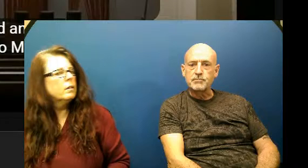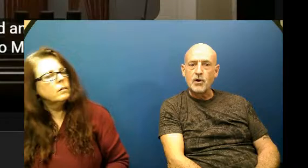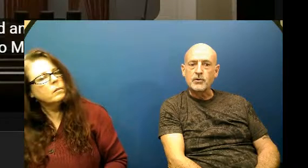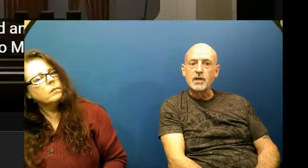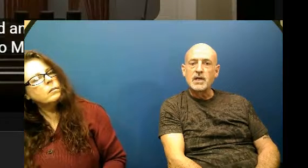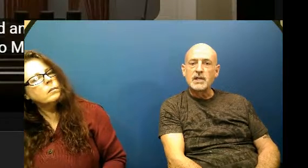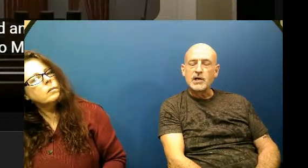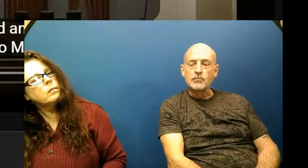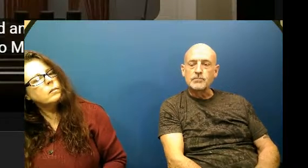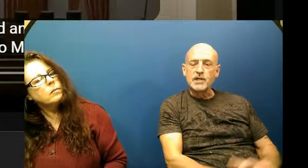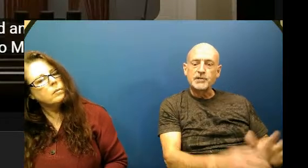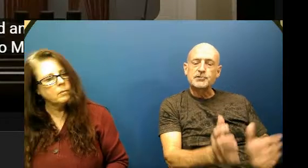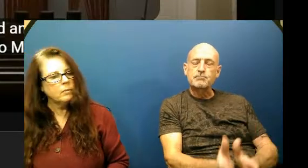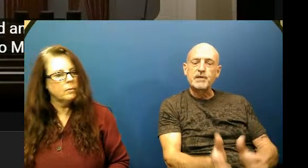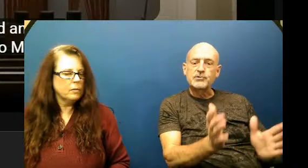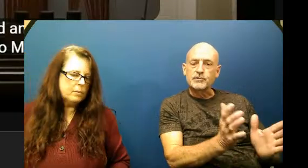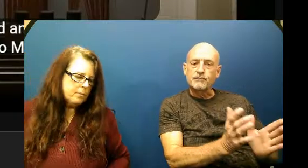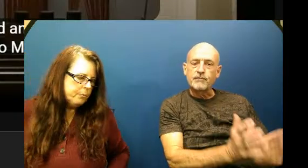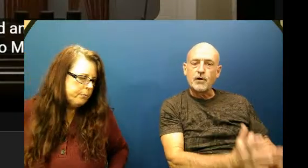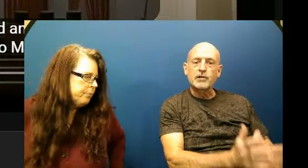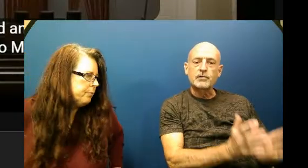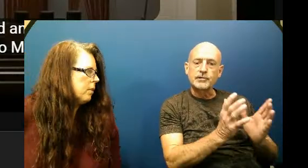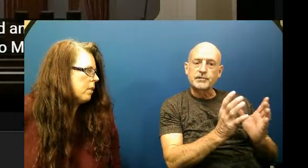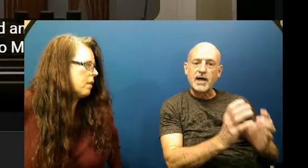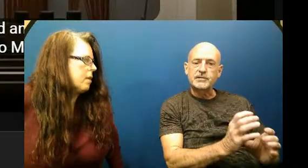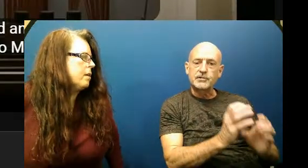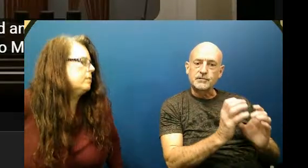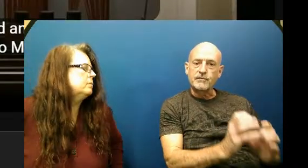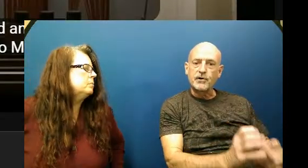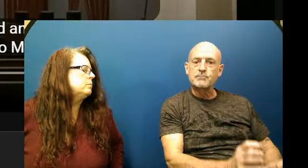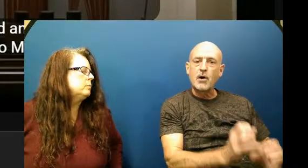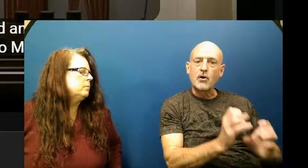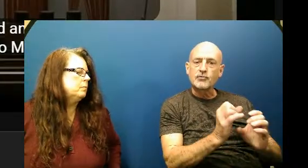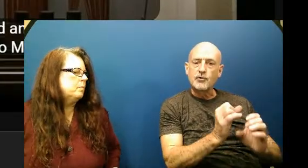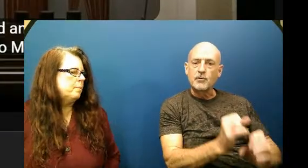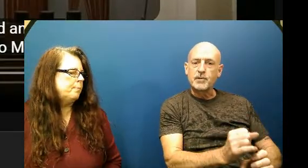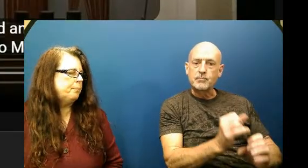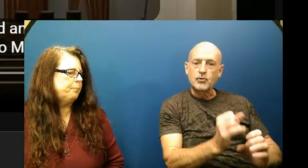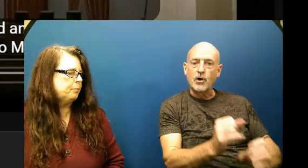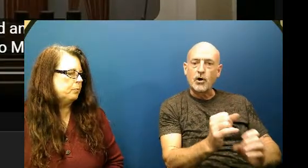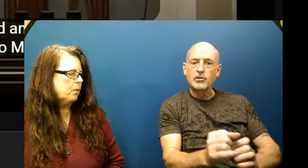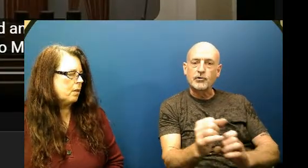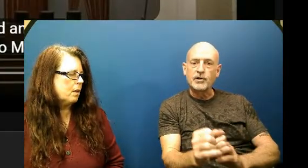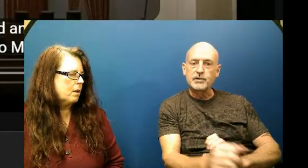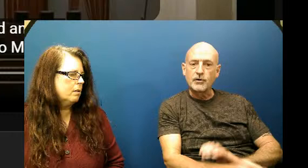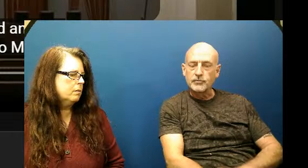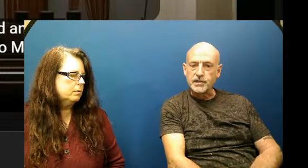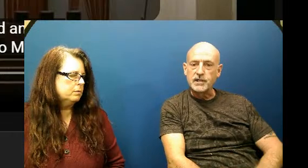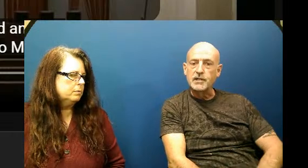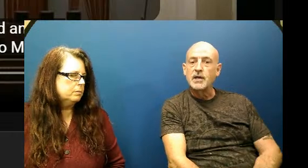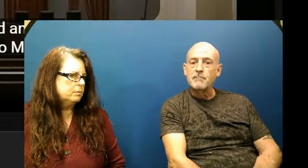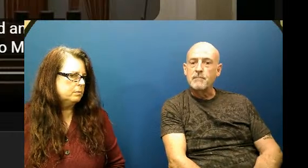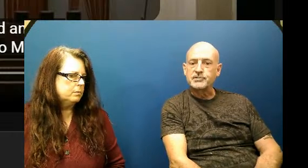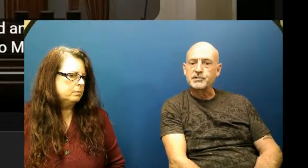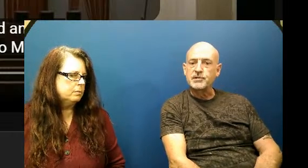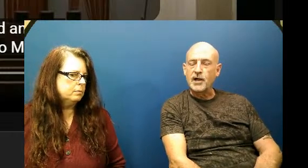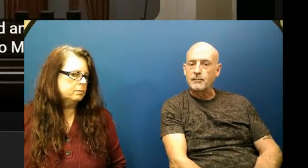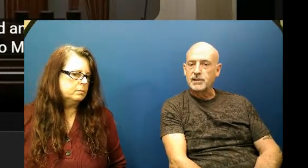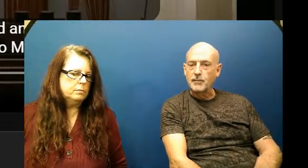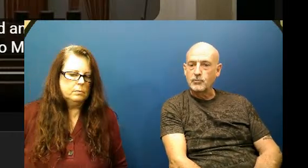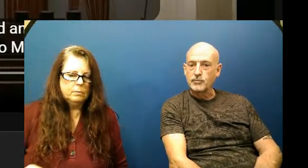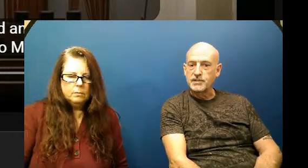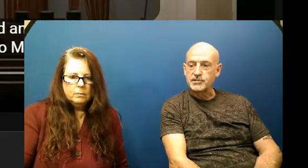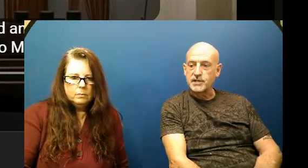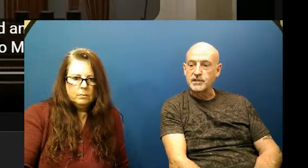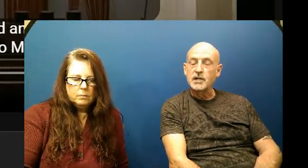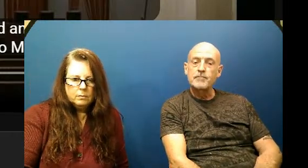its speech was very closely tied to this very small group of people who all agreed on the message that Hobby